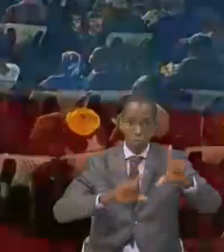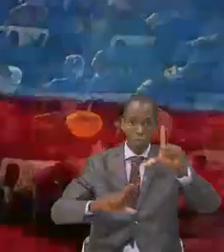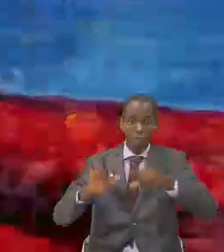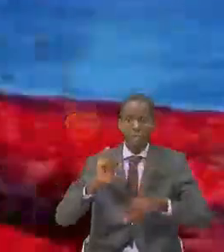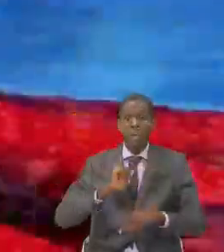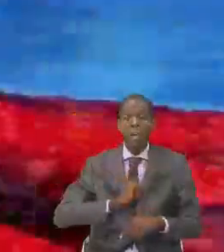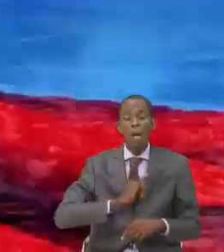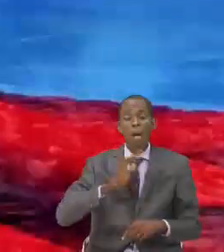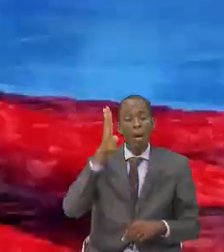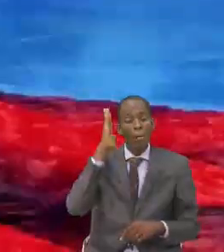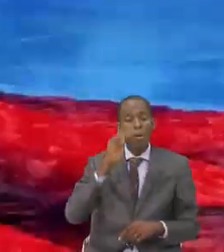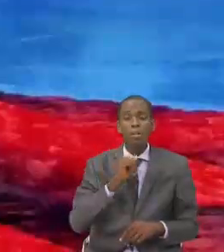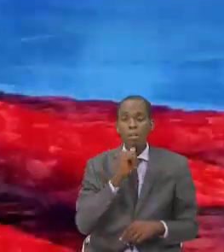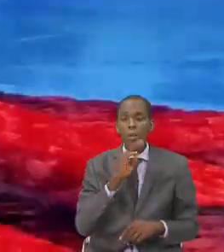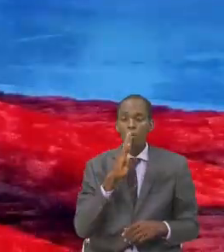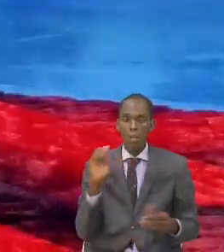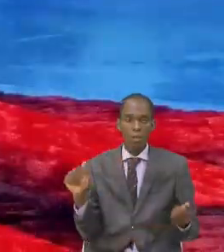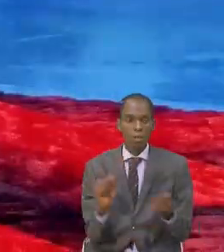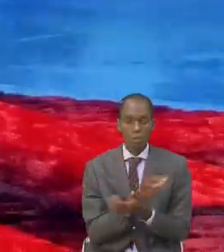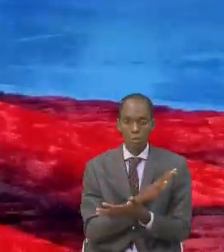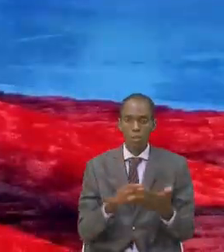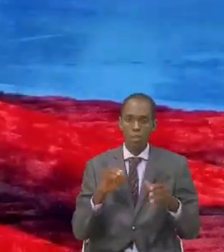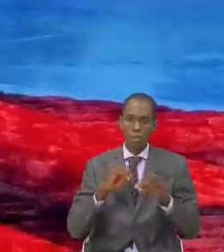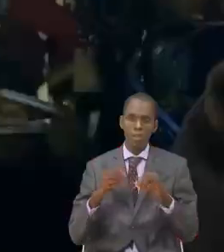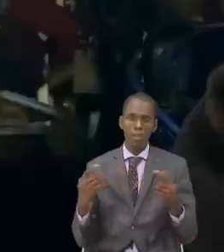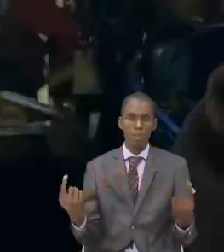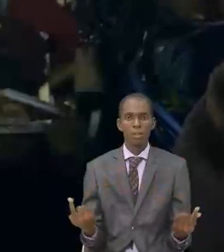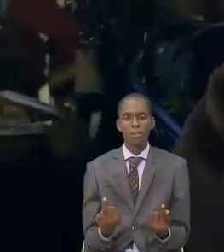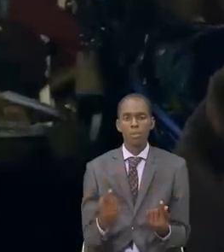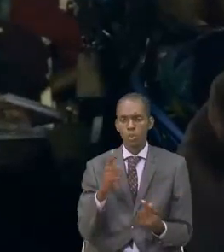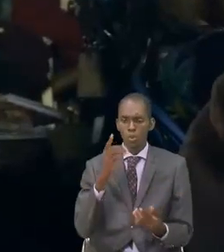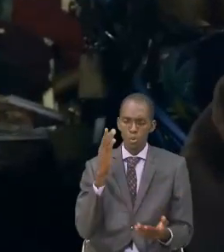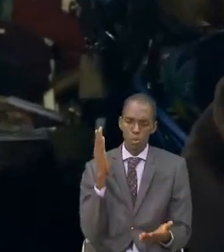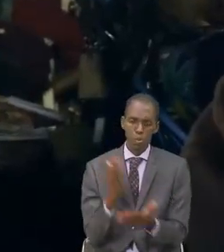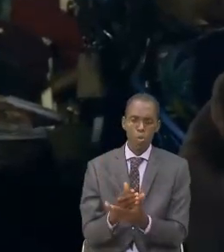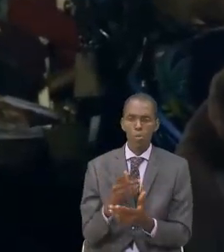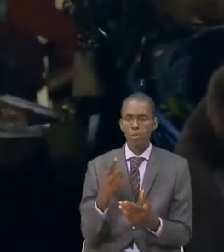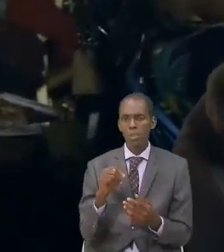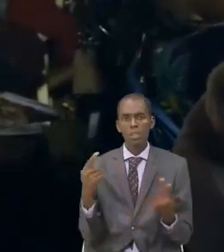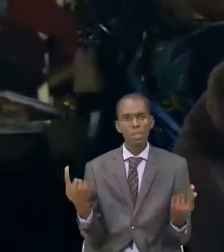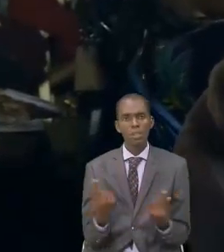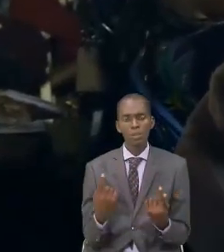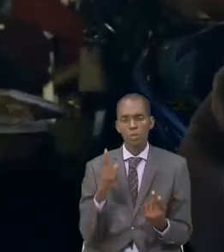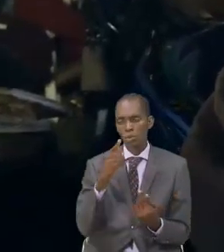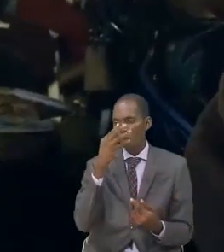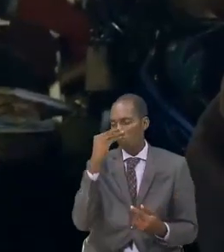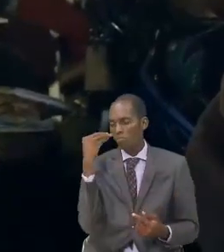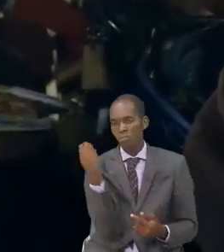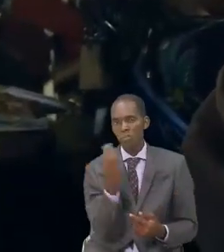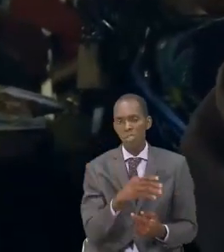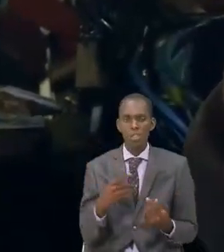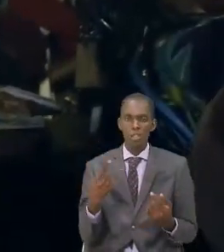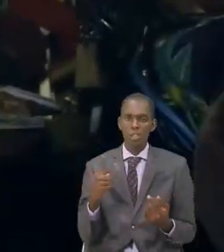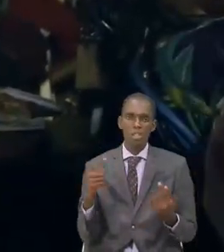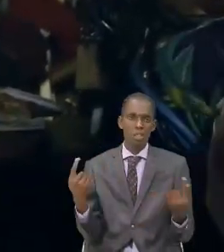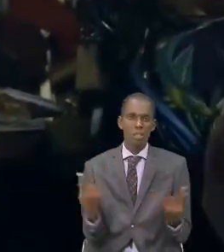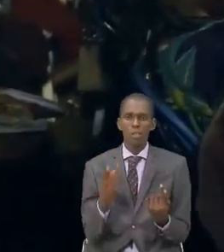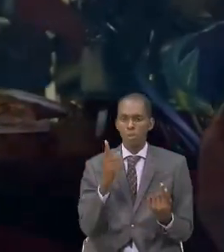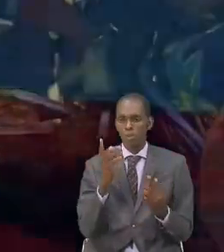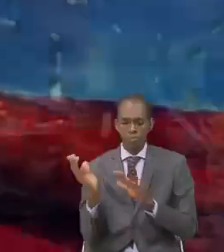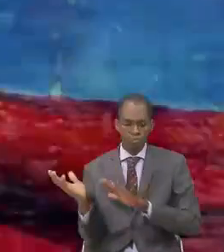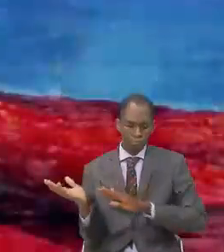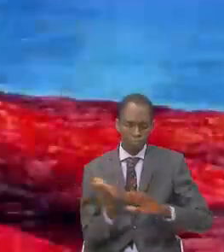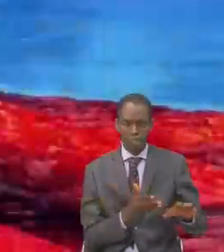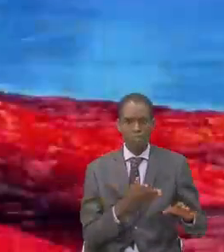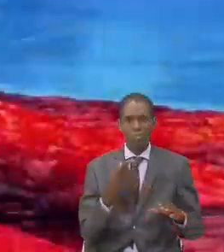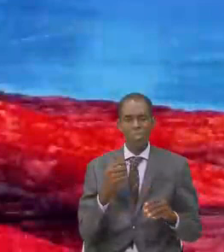will not be damned with Satan. I will not be damned in sin. You quit the sin.